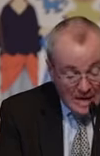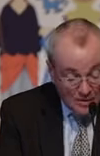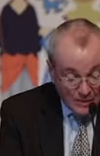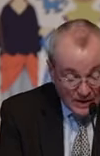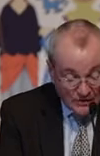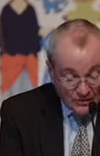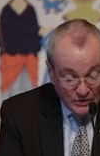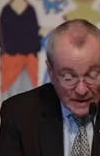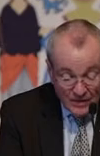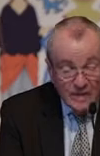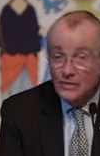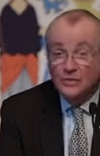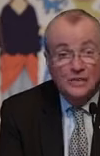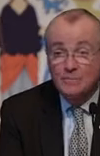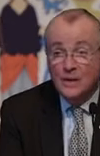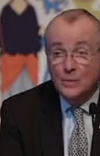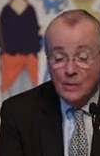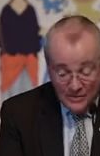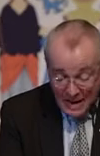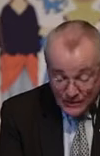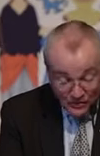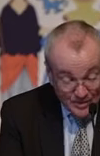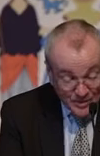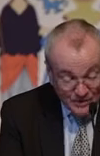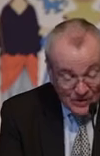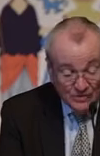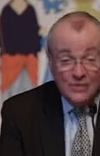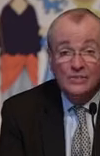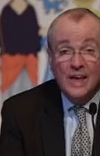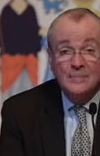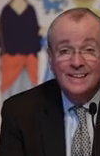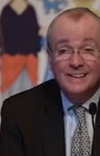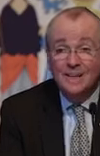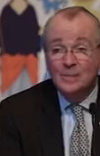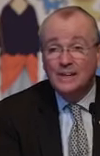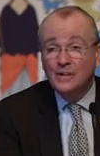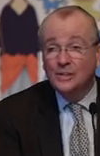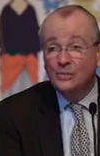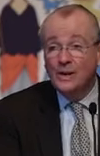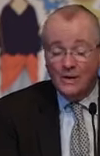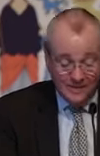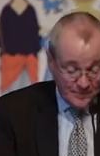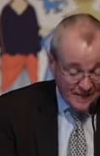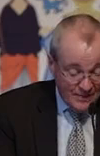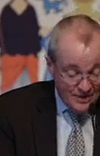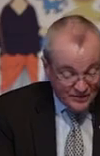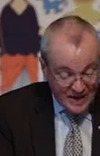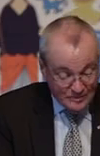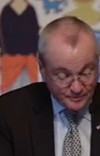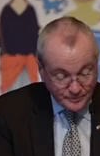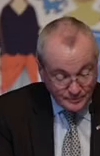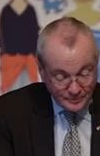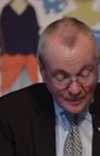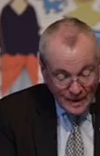future outbreaks. And every other state, by the way, without exception, is facing the same limitations we are in this